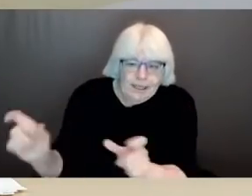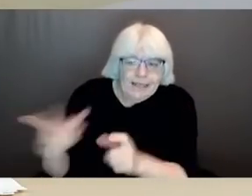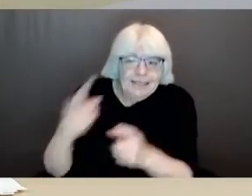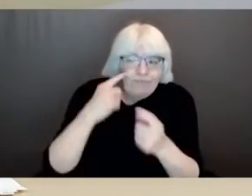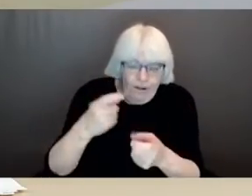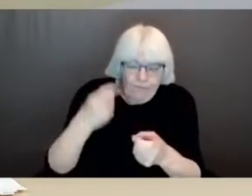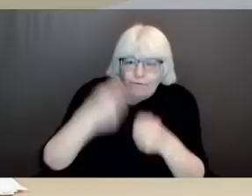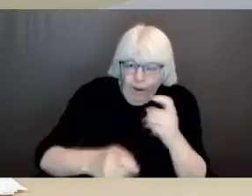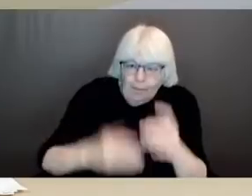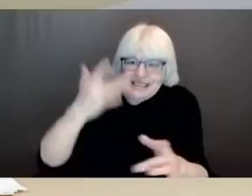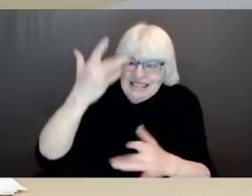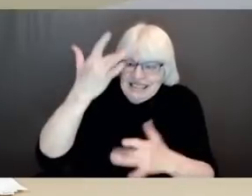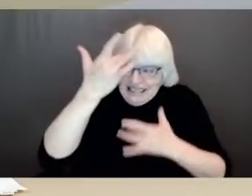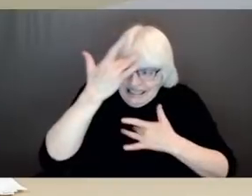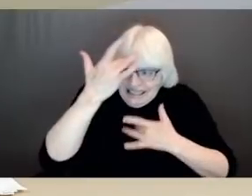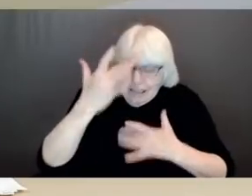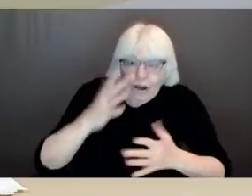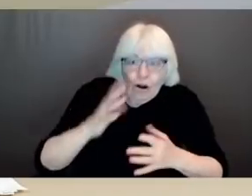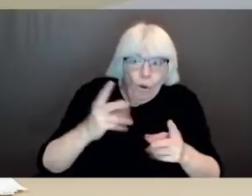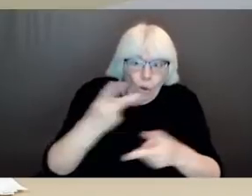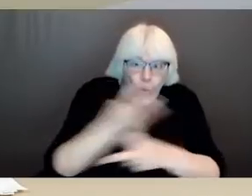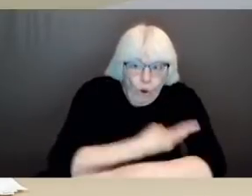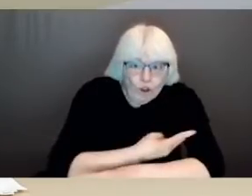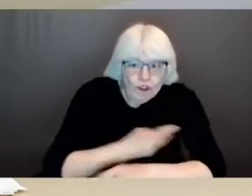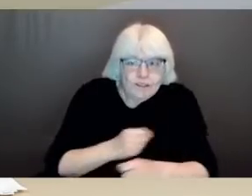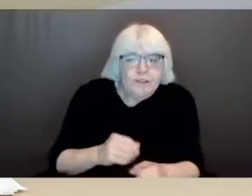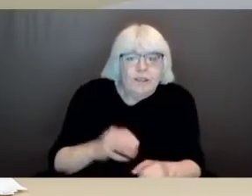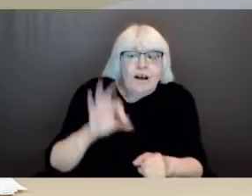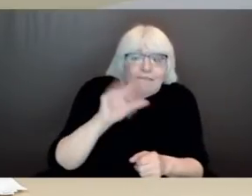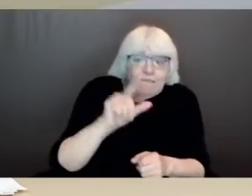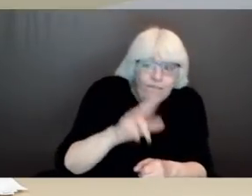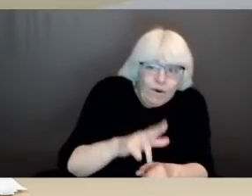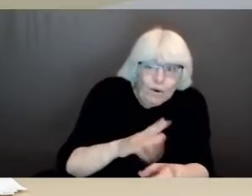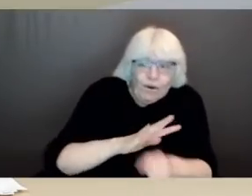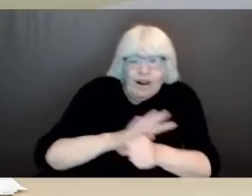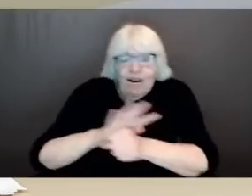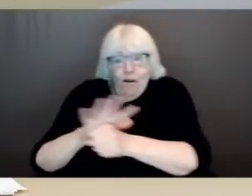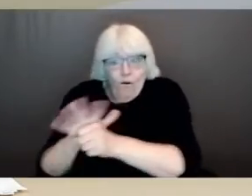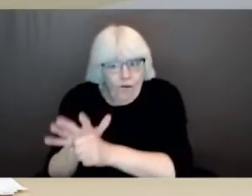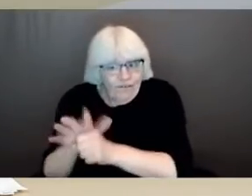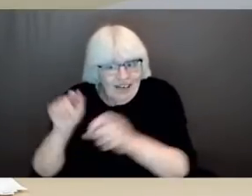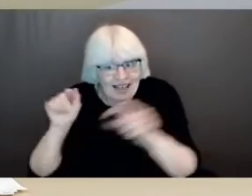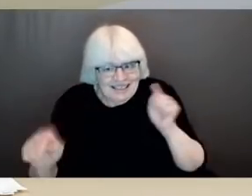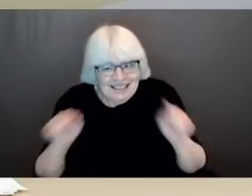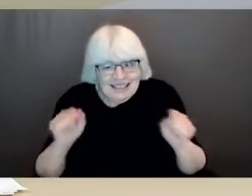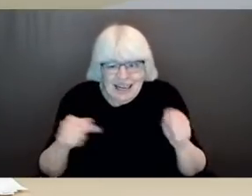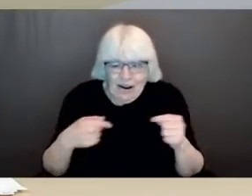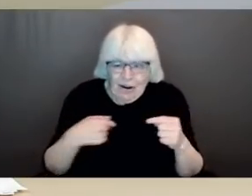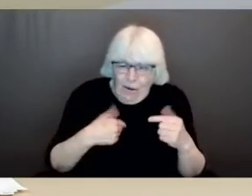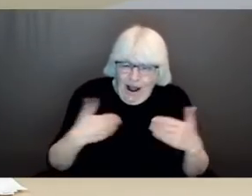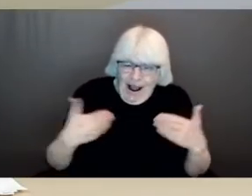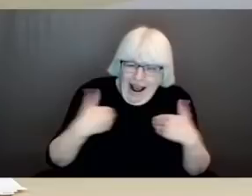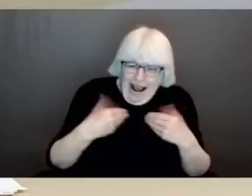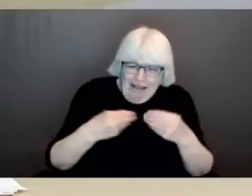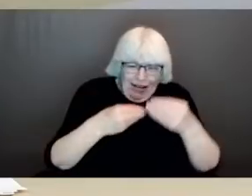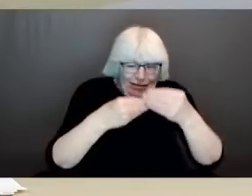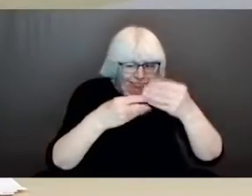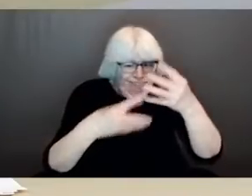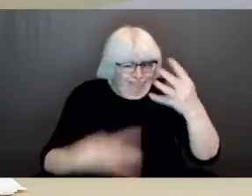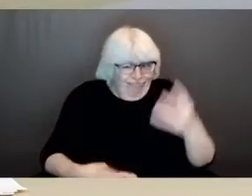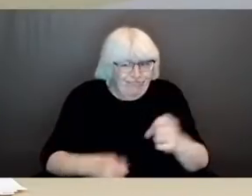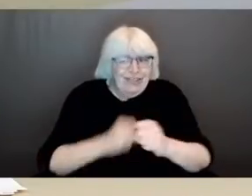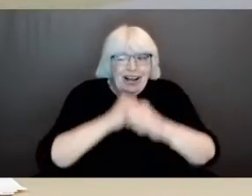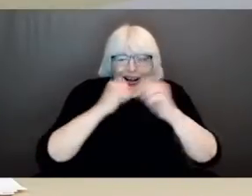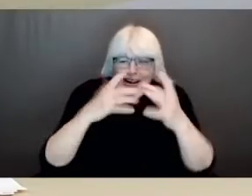Despite the differences between influenza and COVID-19, the tools we have at our disposal to protect ourselves and others from these viruses are the